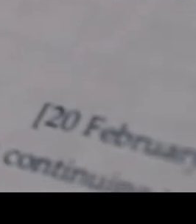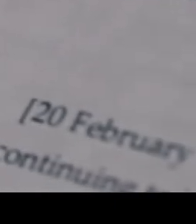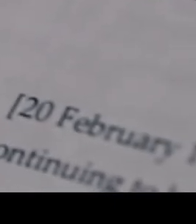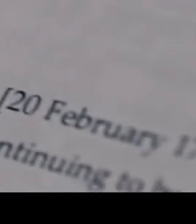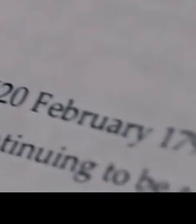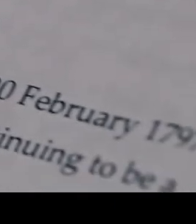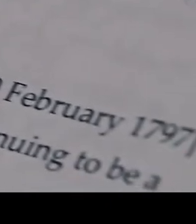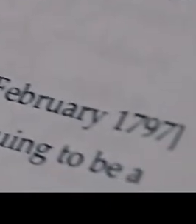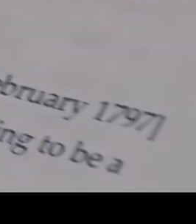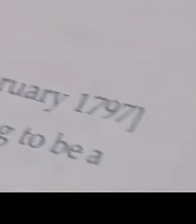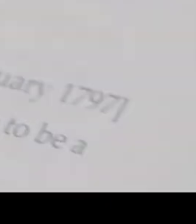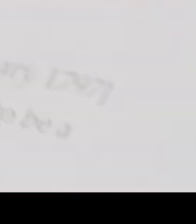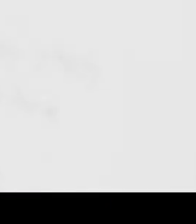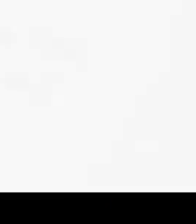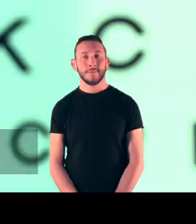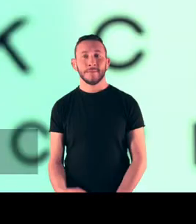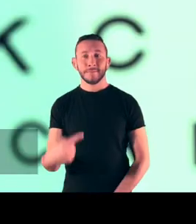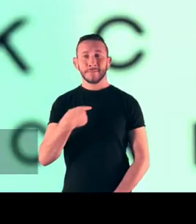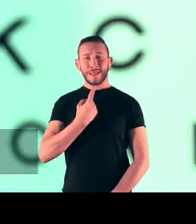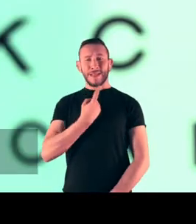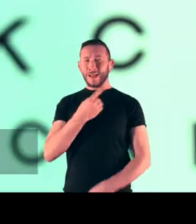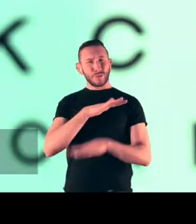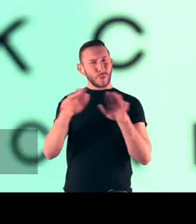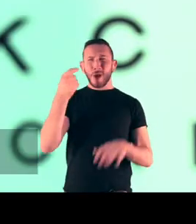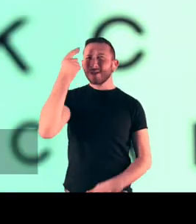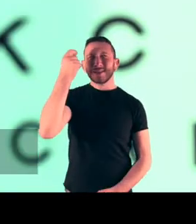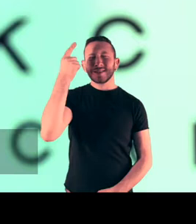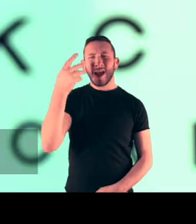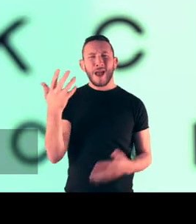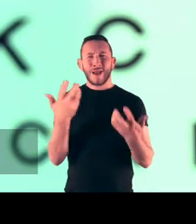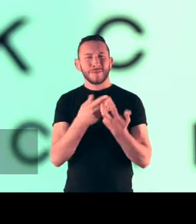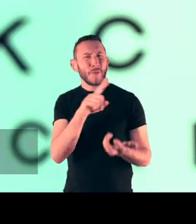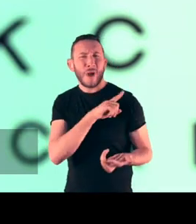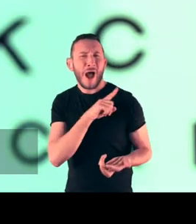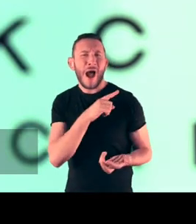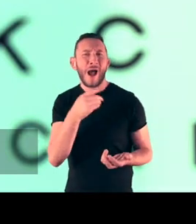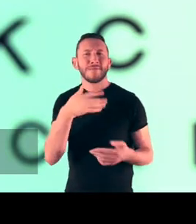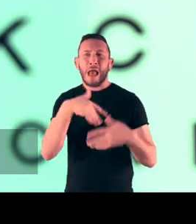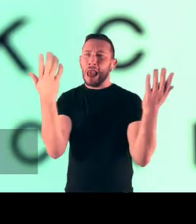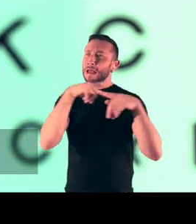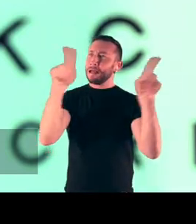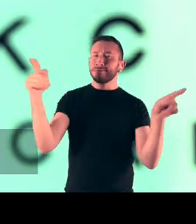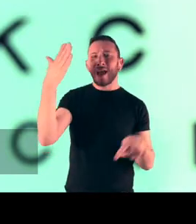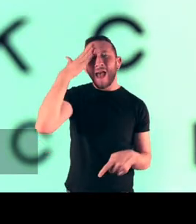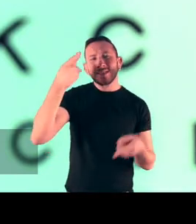be a proprietor of slaves. What I don't seem to be able to grasp is why